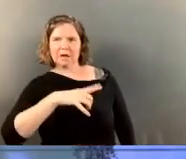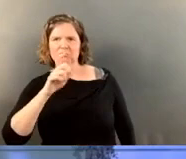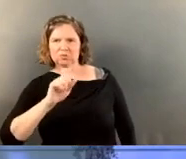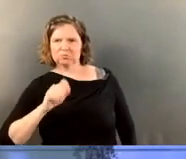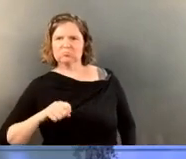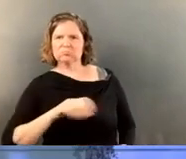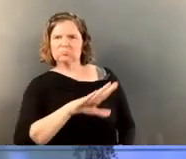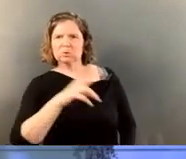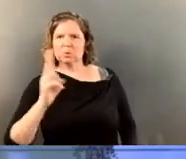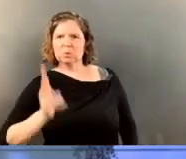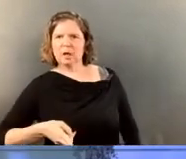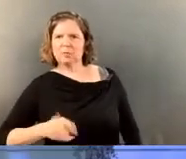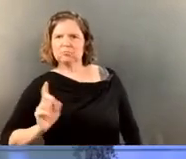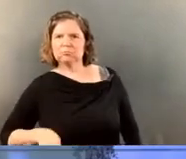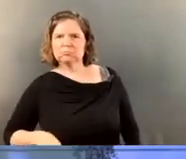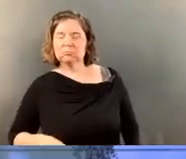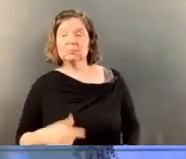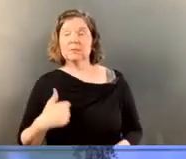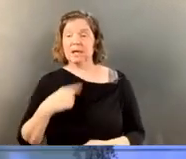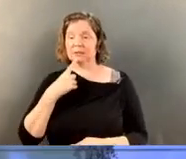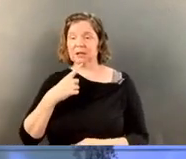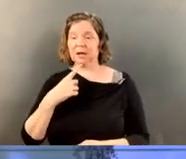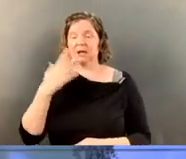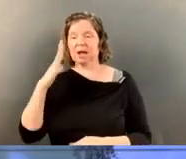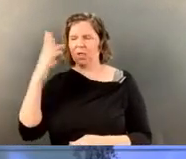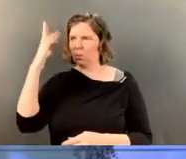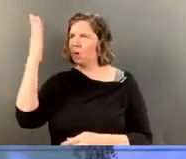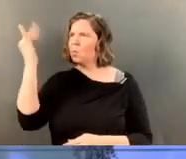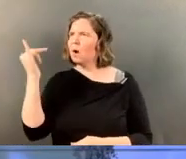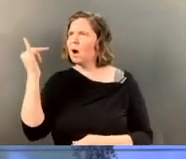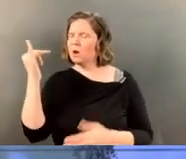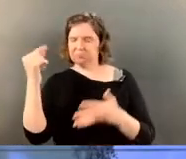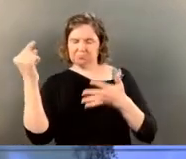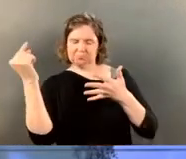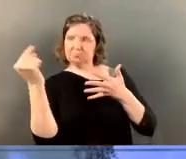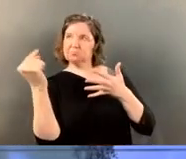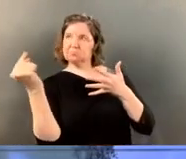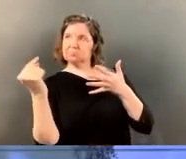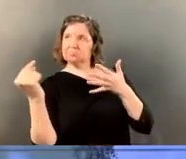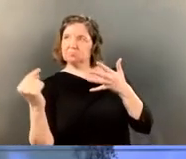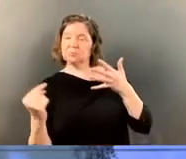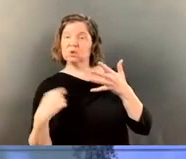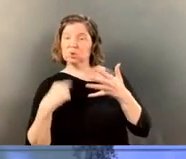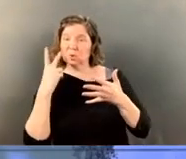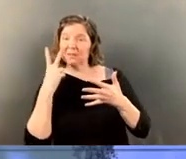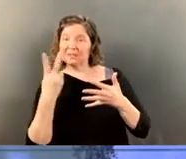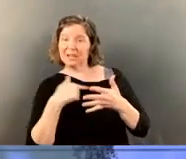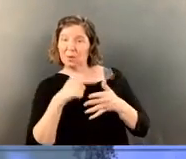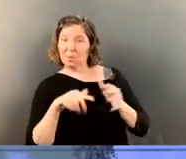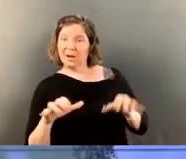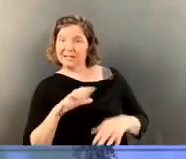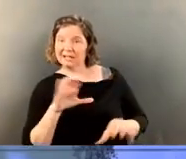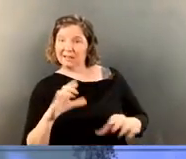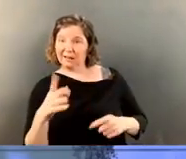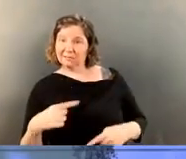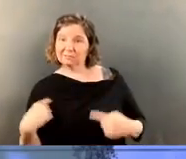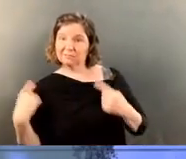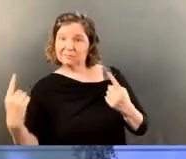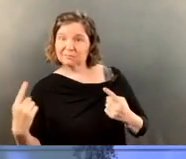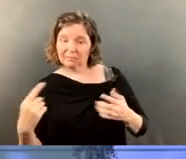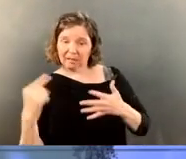hell." And he'll say, "God, the reason he deserves hell is because you've seen what he's